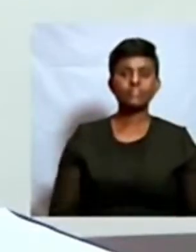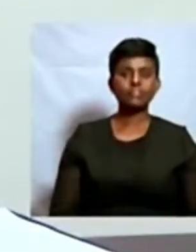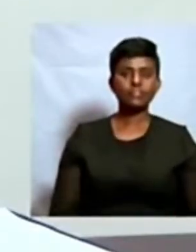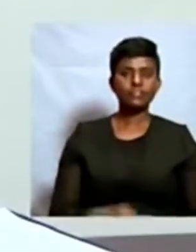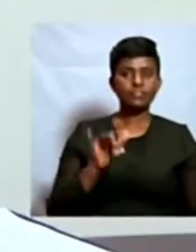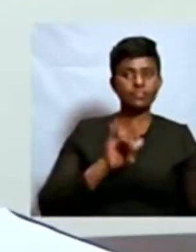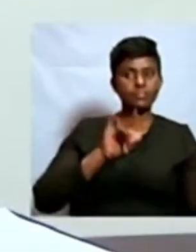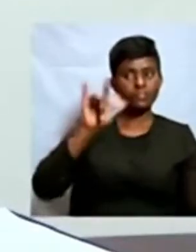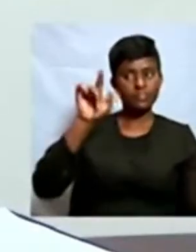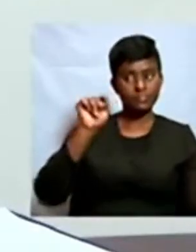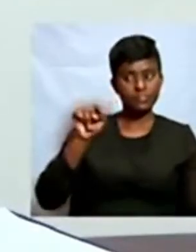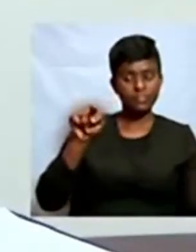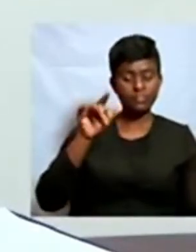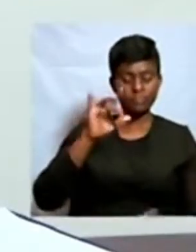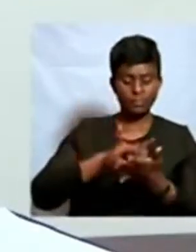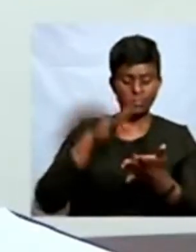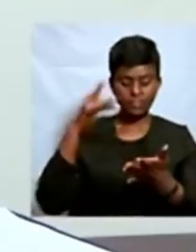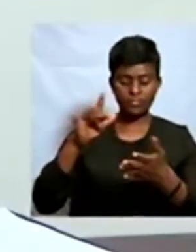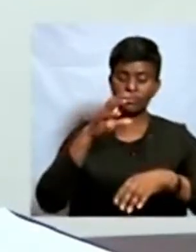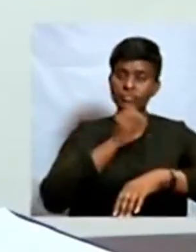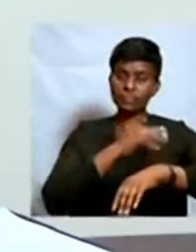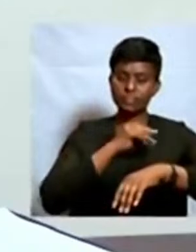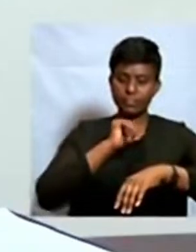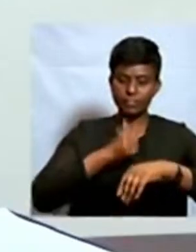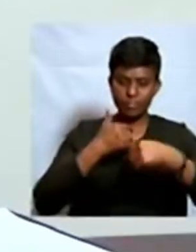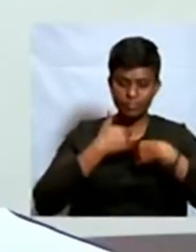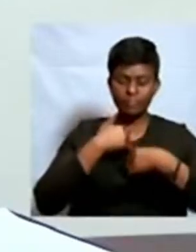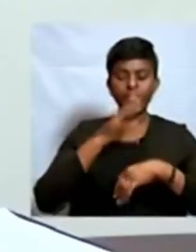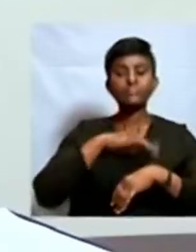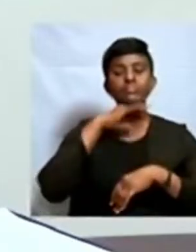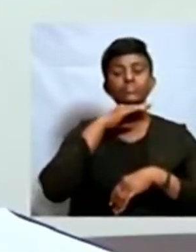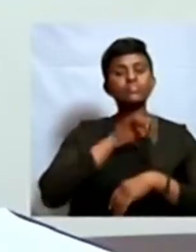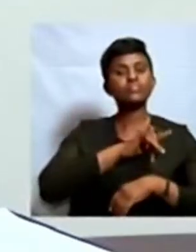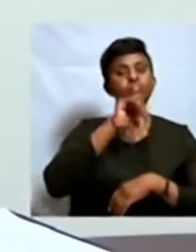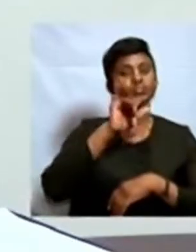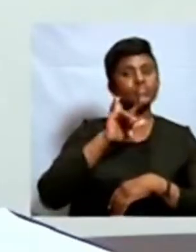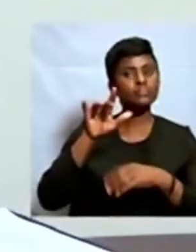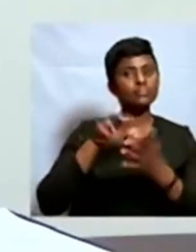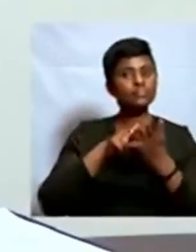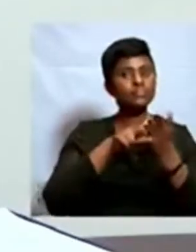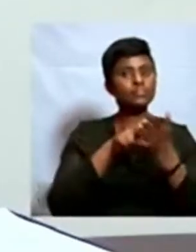Aviation is expensive, yes, the investment. Do we have enough traffic?